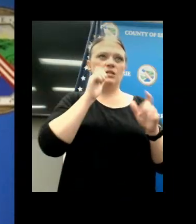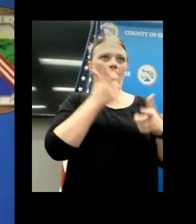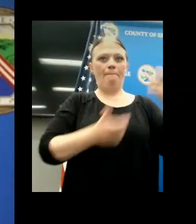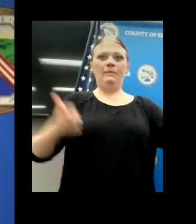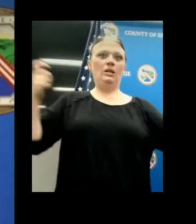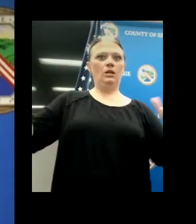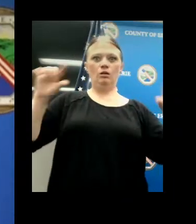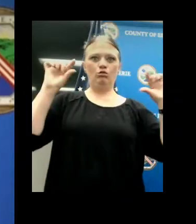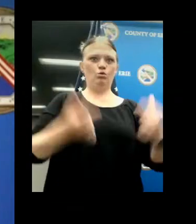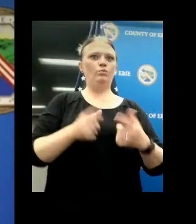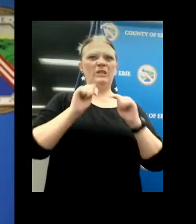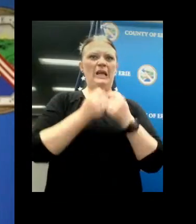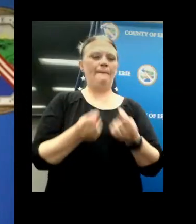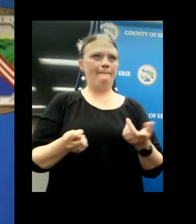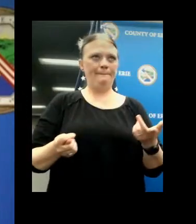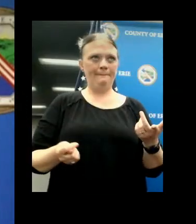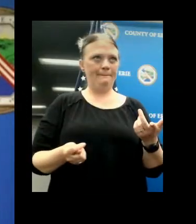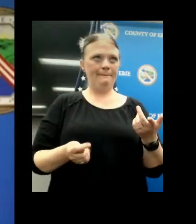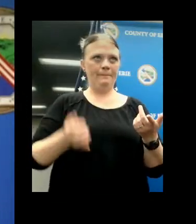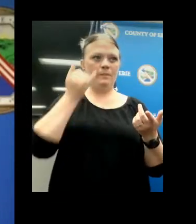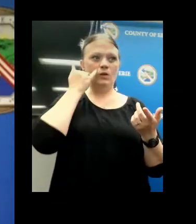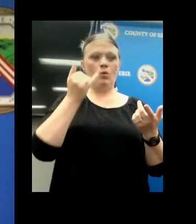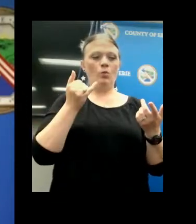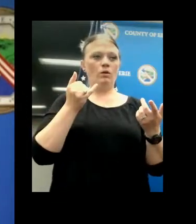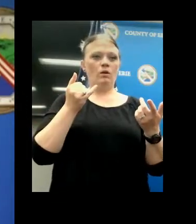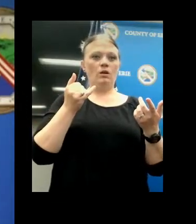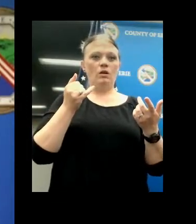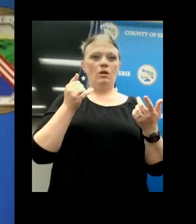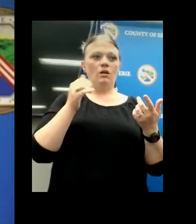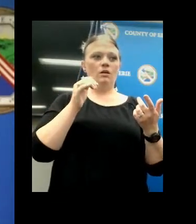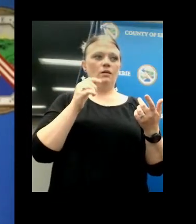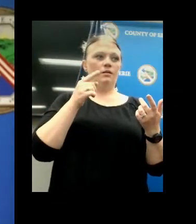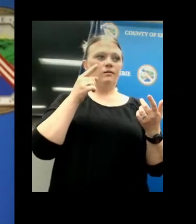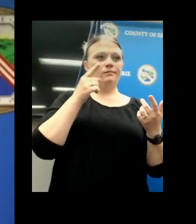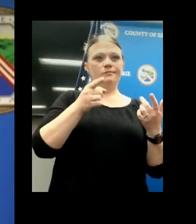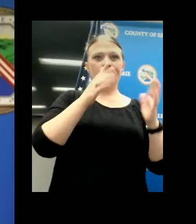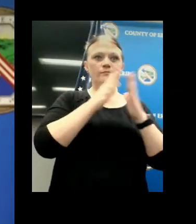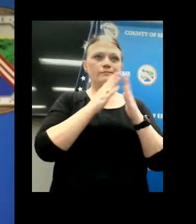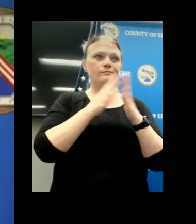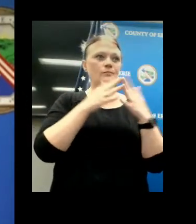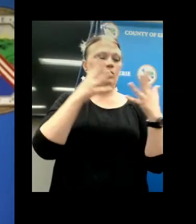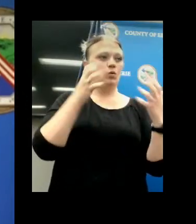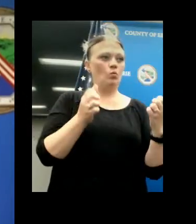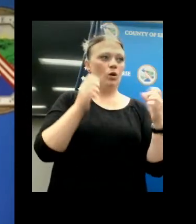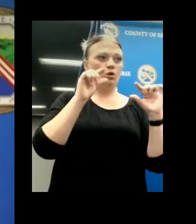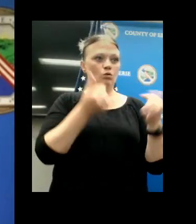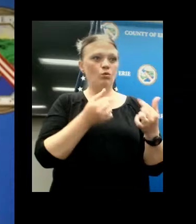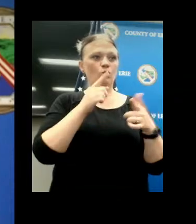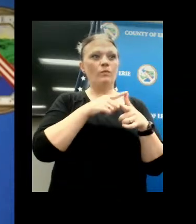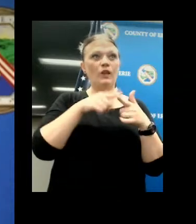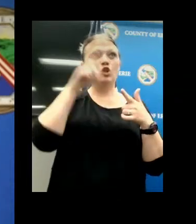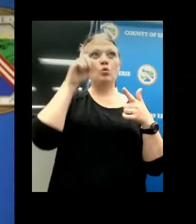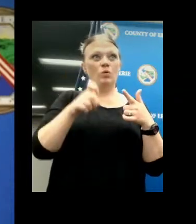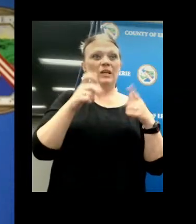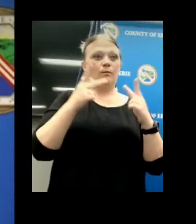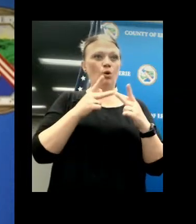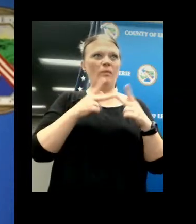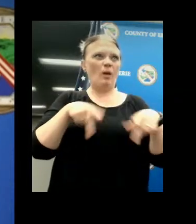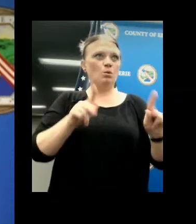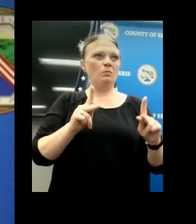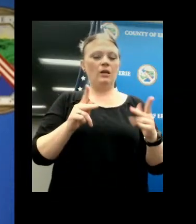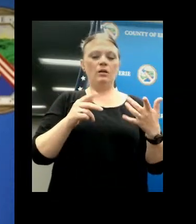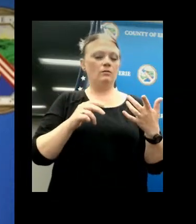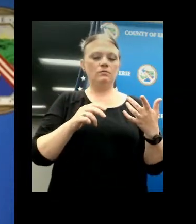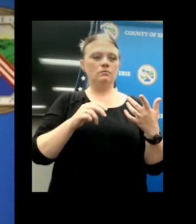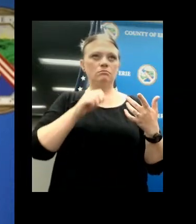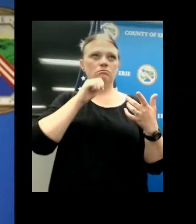large groups of people. Typically, if you're X municipality and want to play in a group and you need a special event permit, we're not issuing those.